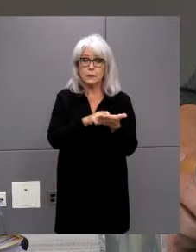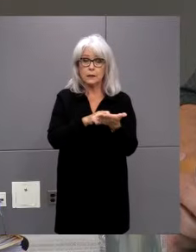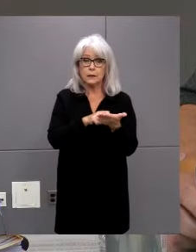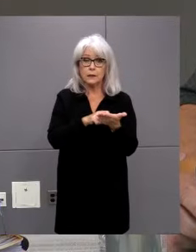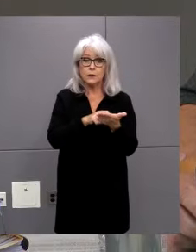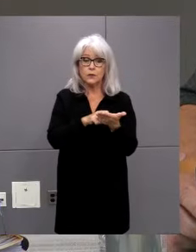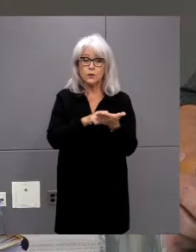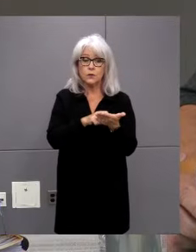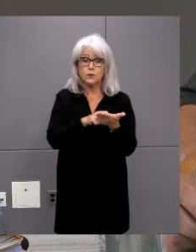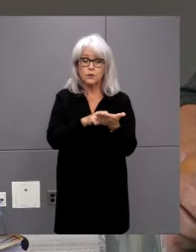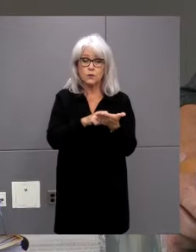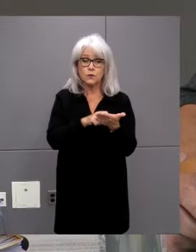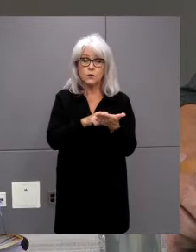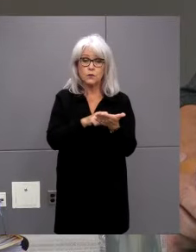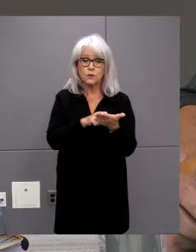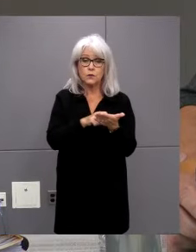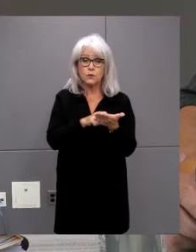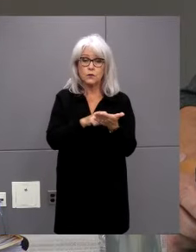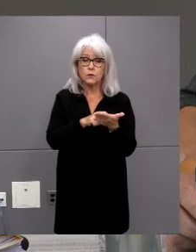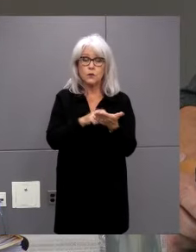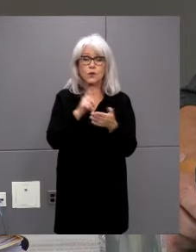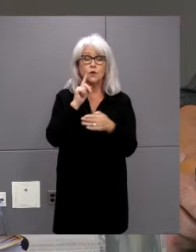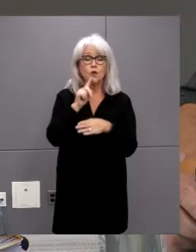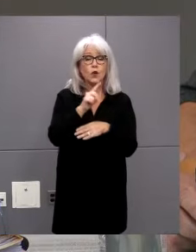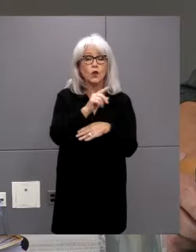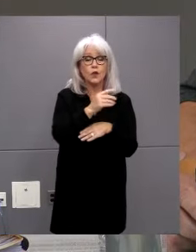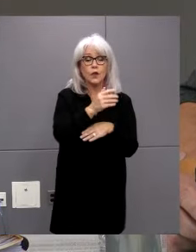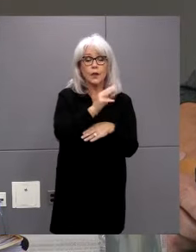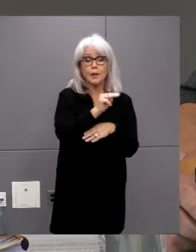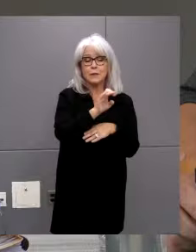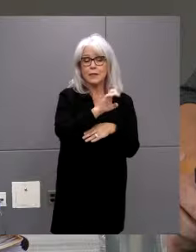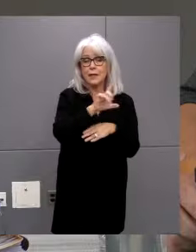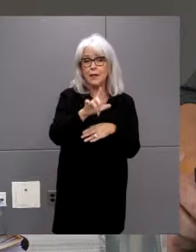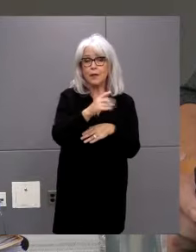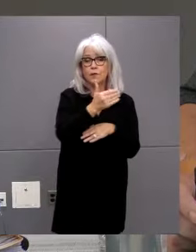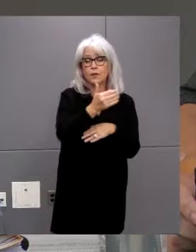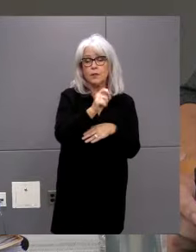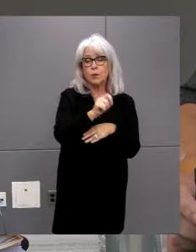We can go into closed session per MCL